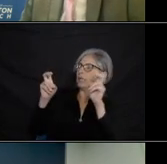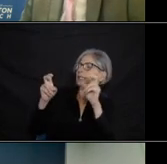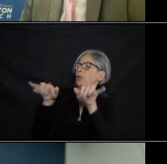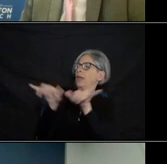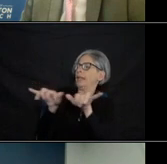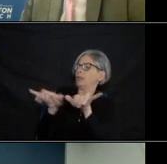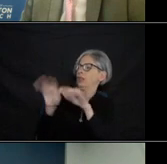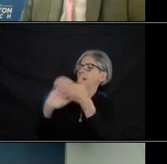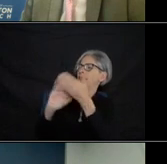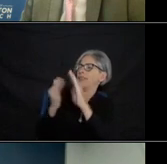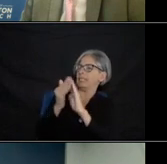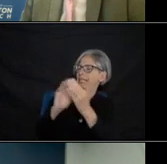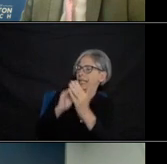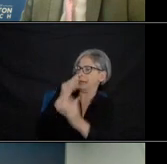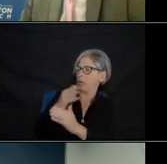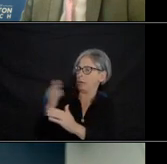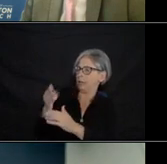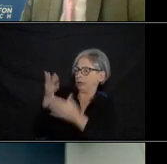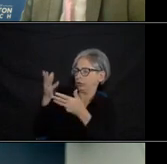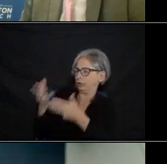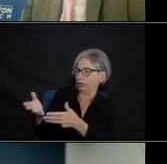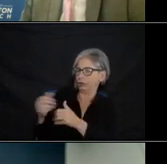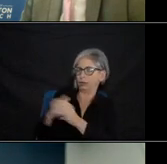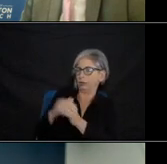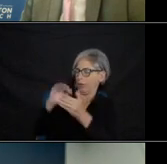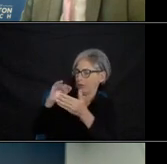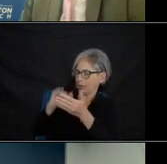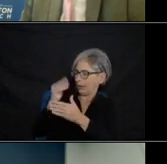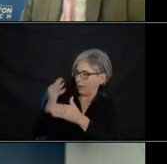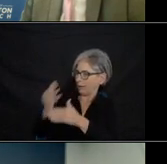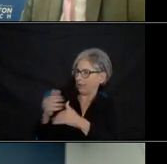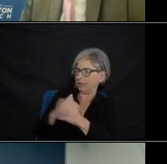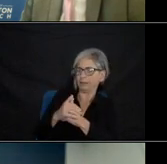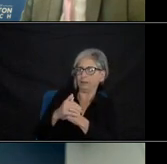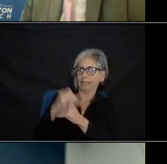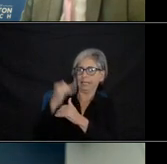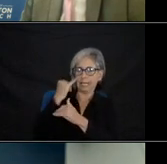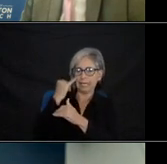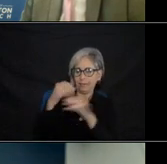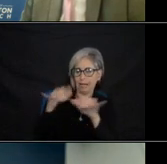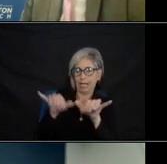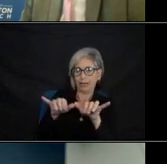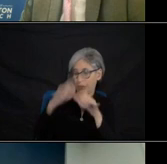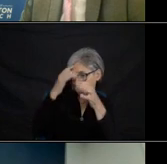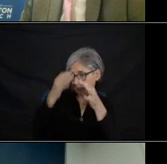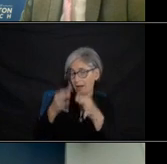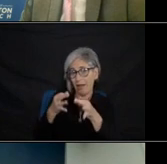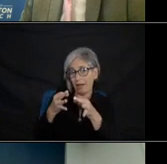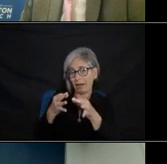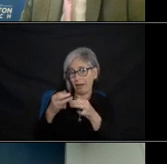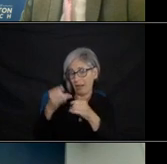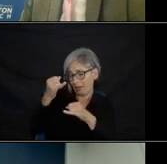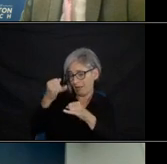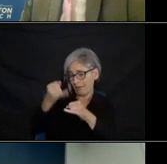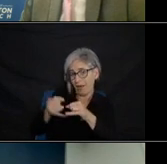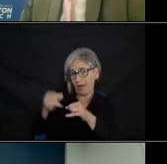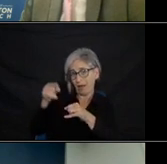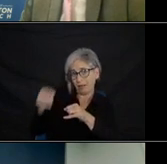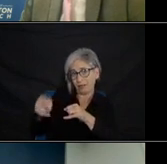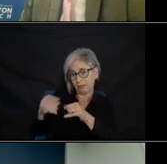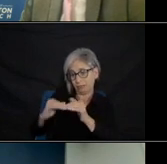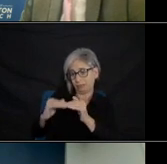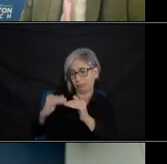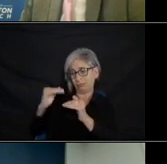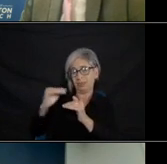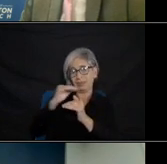engineer's study of this. So if the city engineer determines that this final plat is